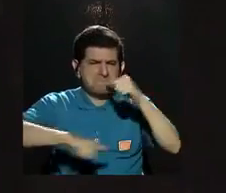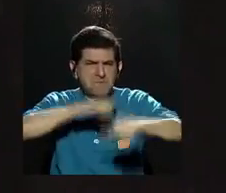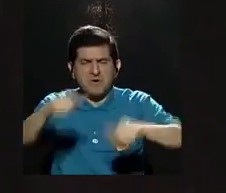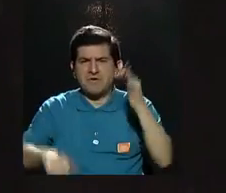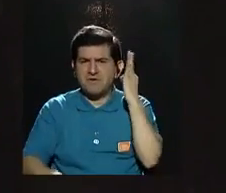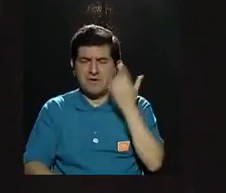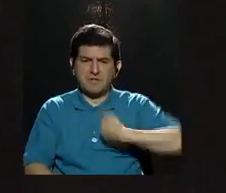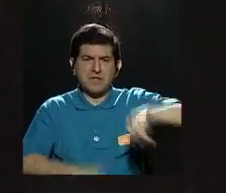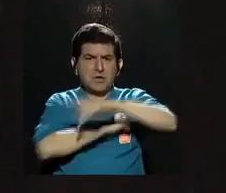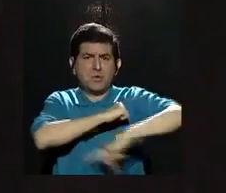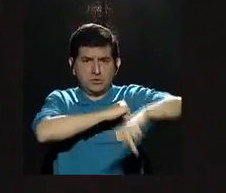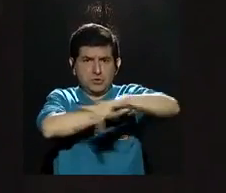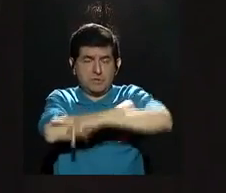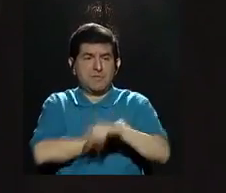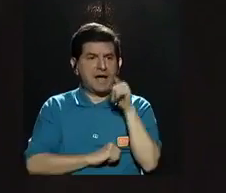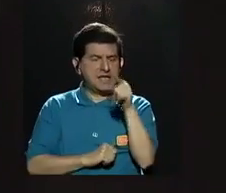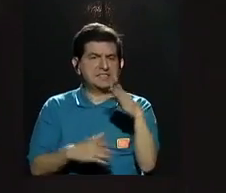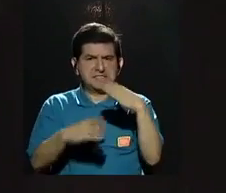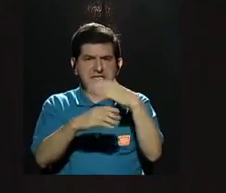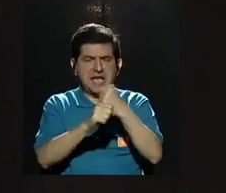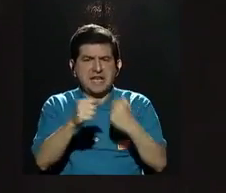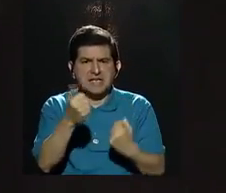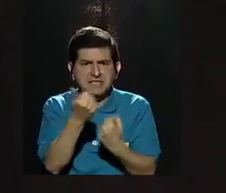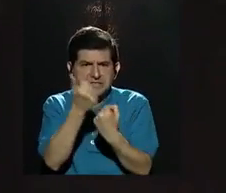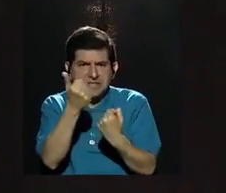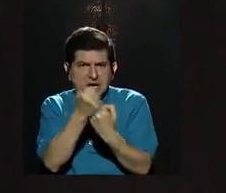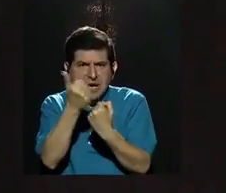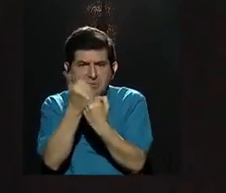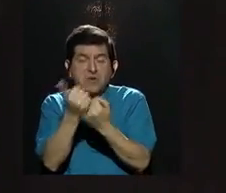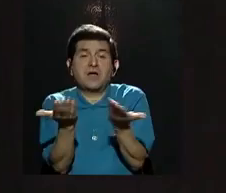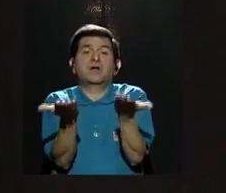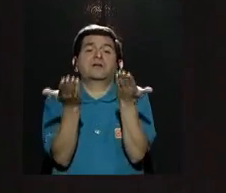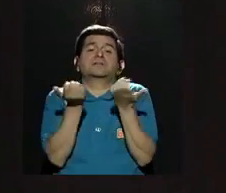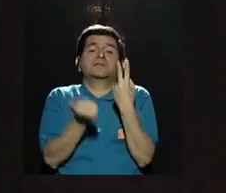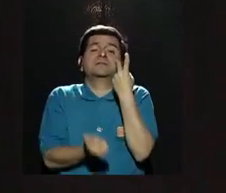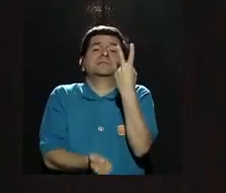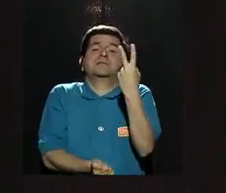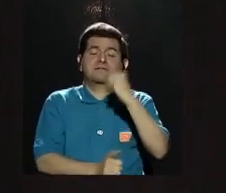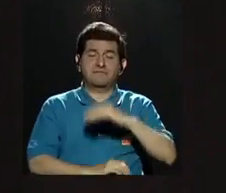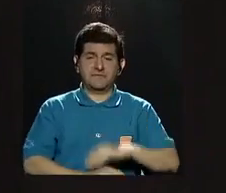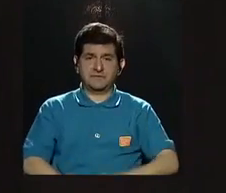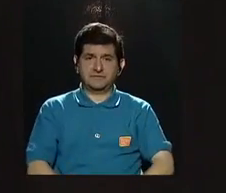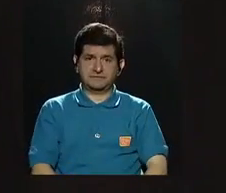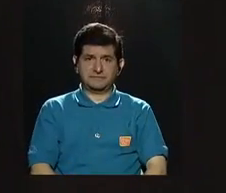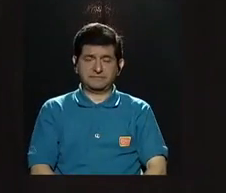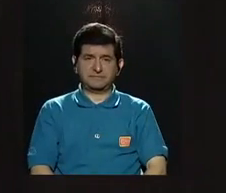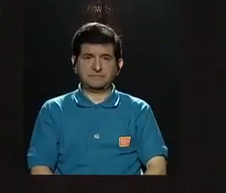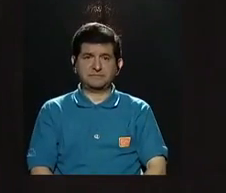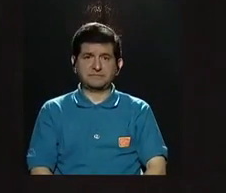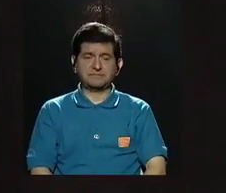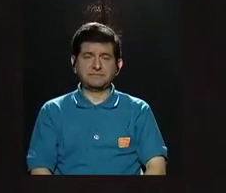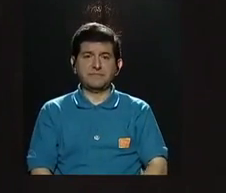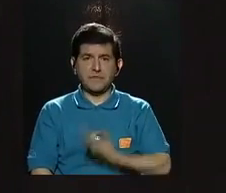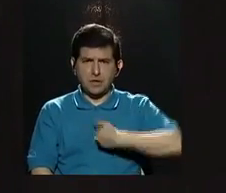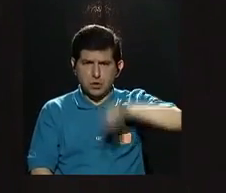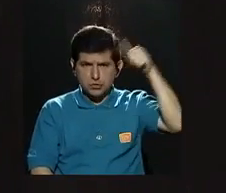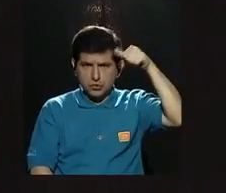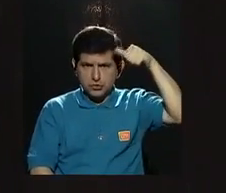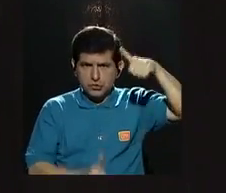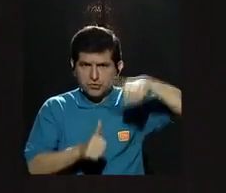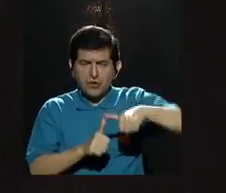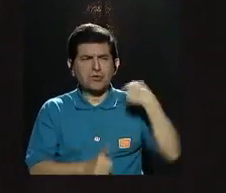his supporters would certainly like to see. We thus continually remind